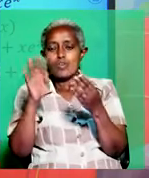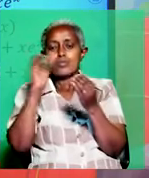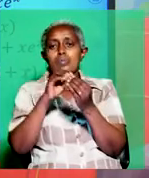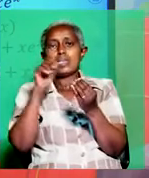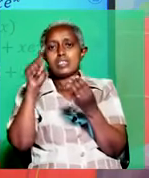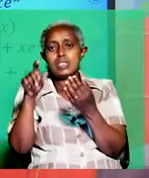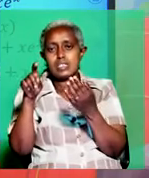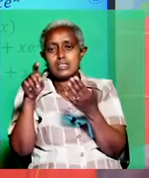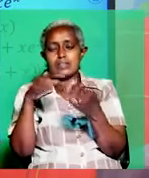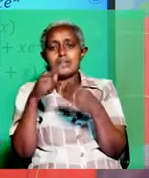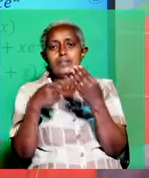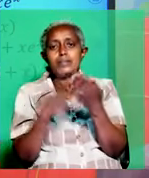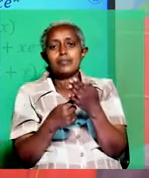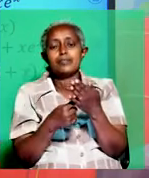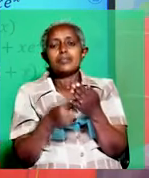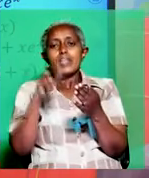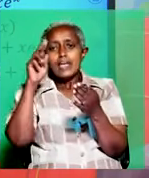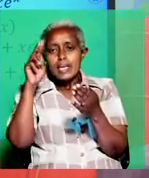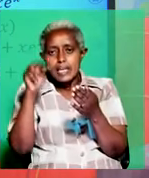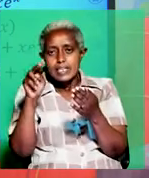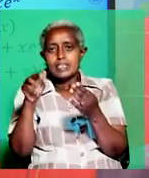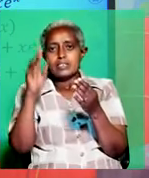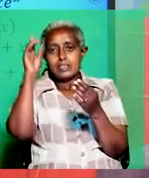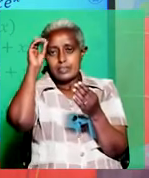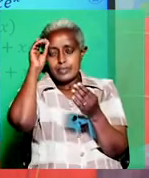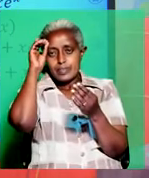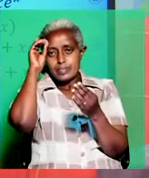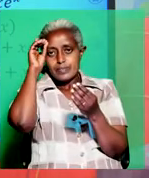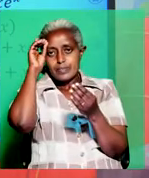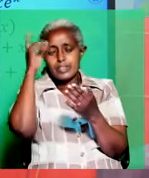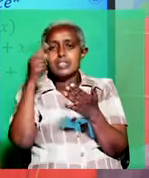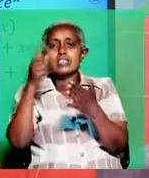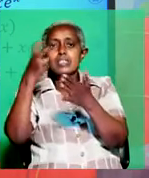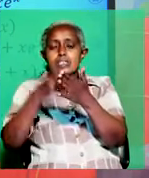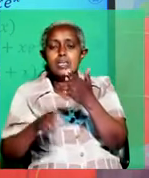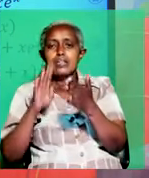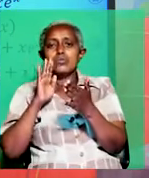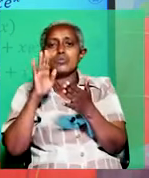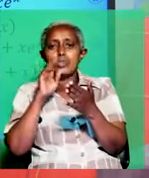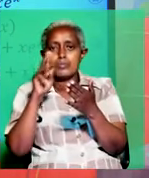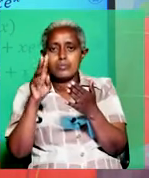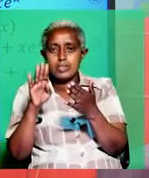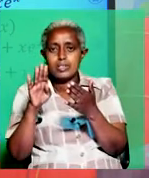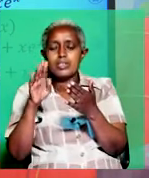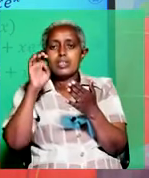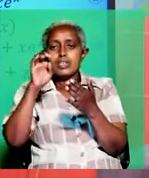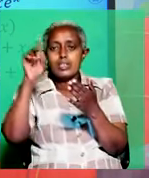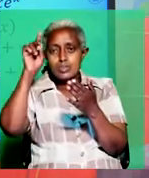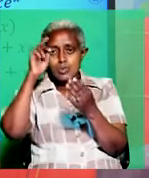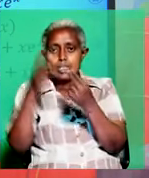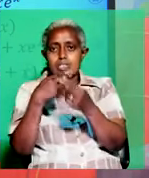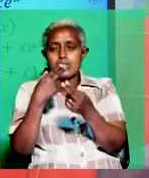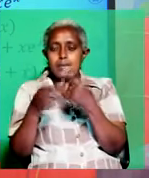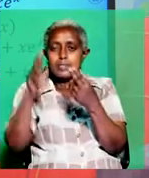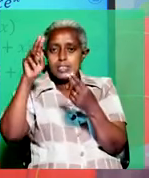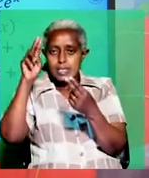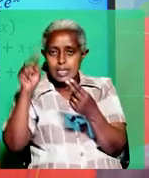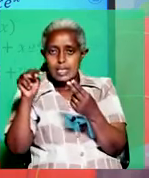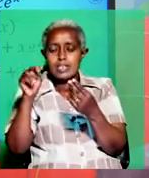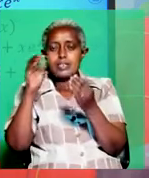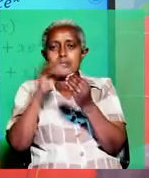plus x. So for nth derivative, the result will be e raised to x times